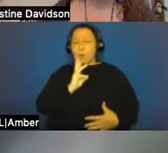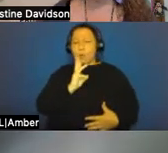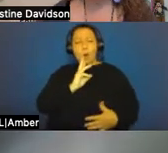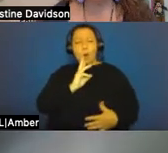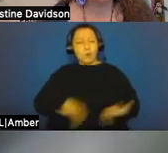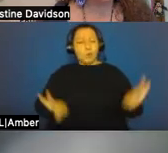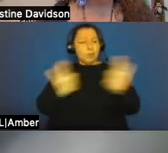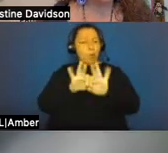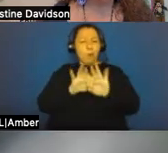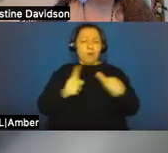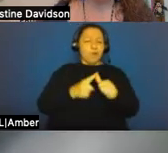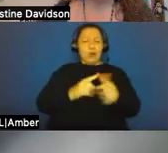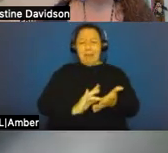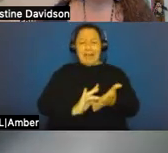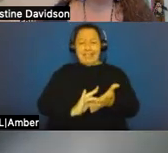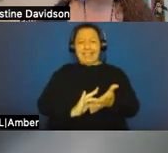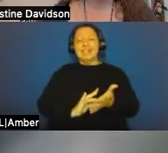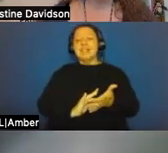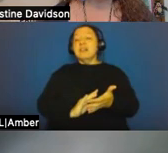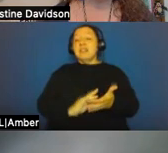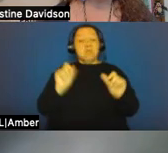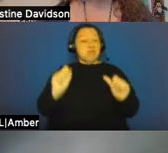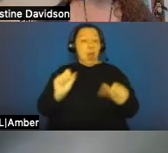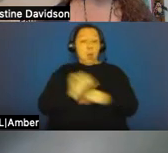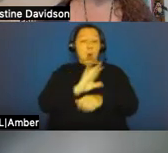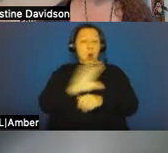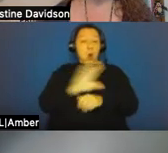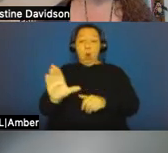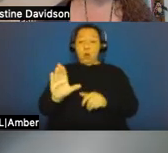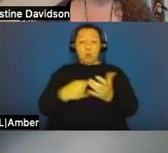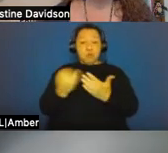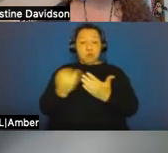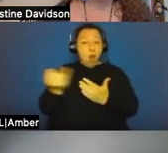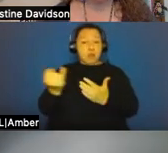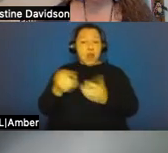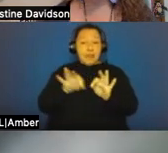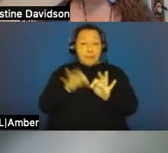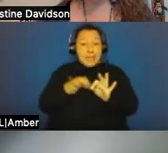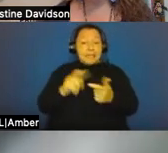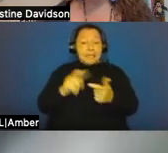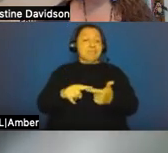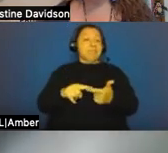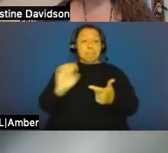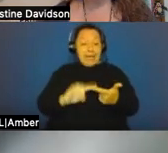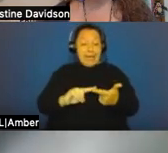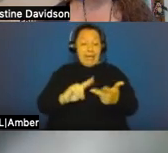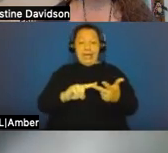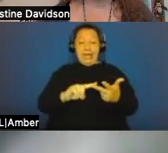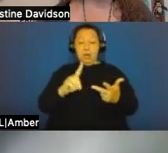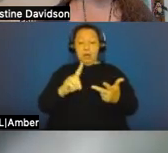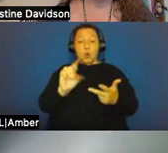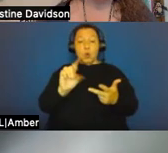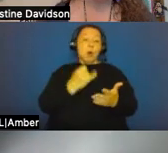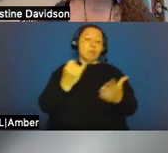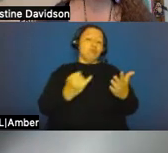do any kind of projects that you want. You can bead, sew, doodle, paint. Folks